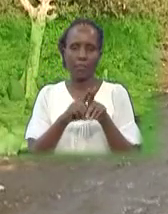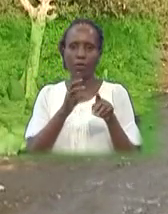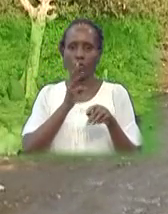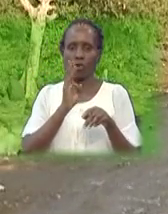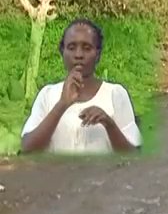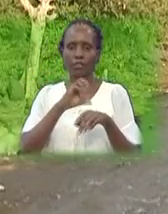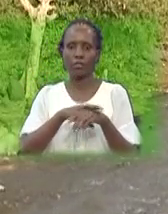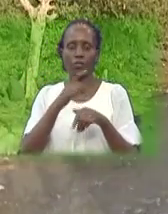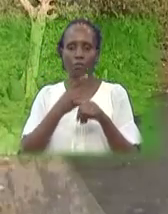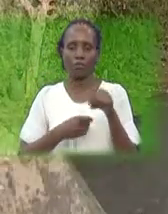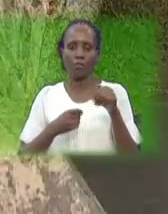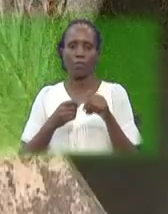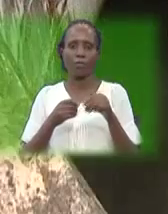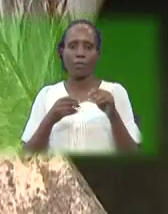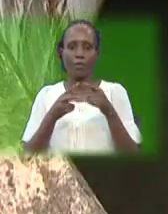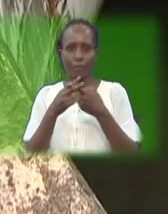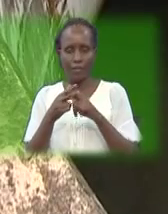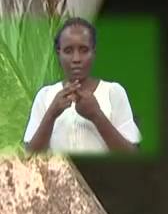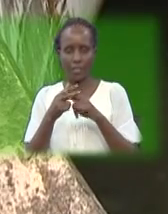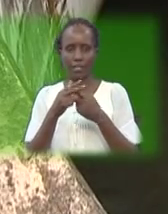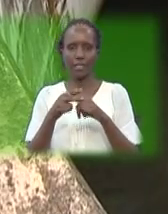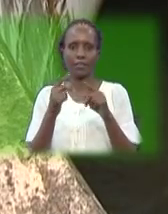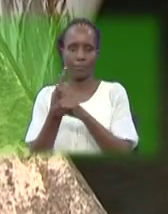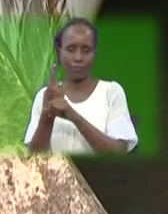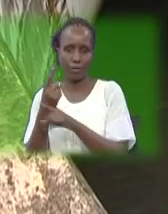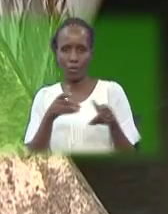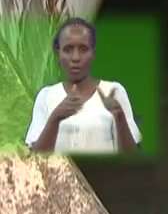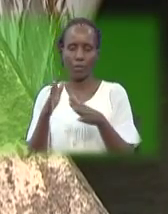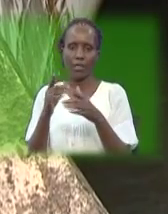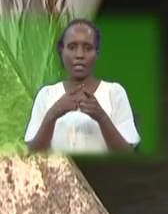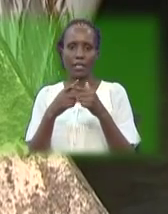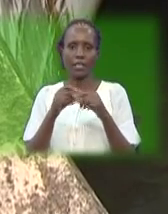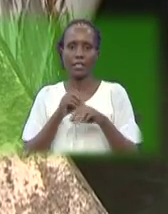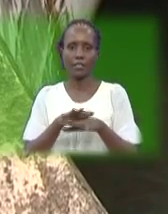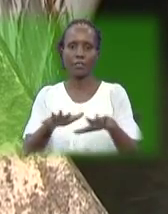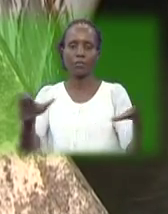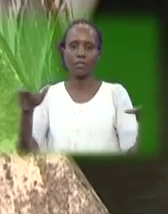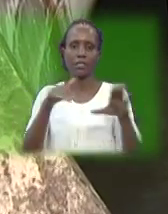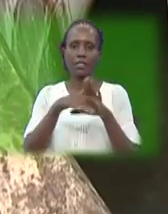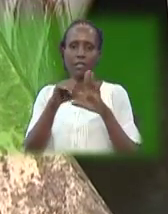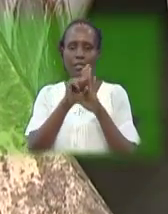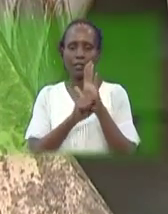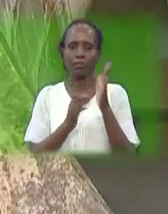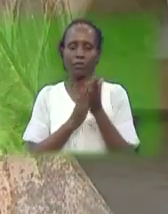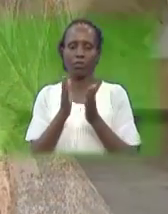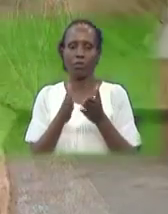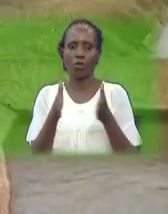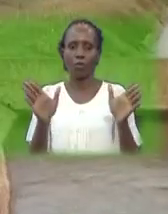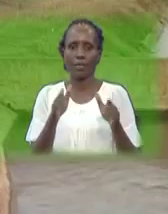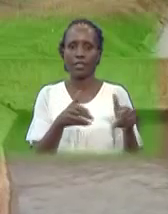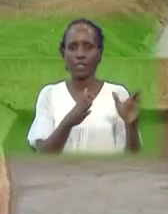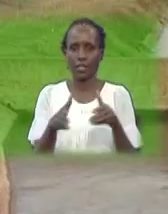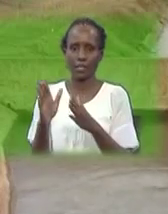rivers by gravity by the help of fixed intake weas, conveyed and distributed in the scheme by open channels.